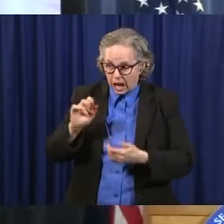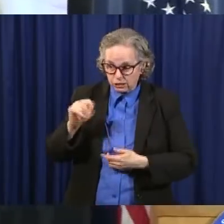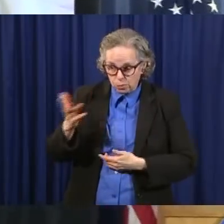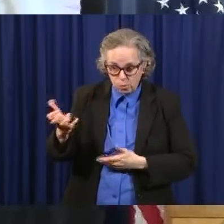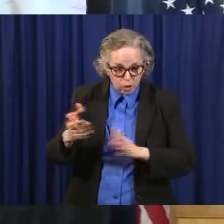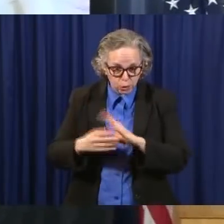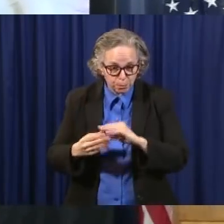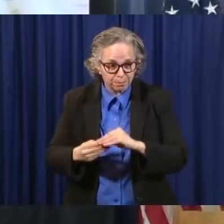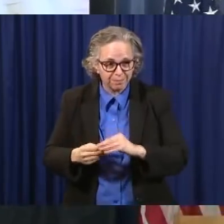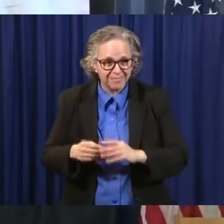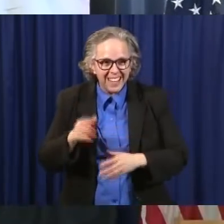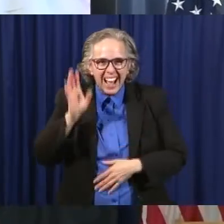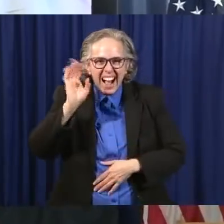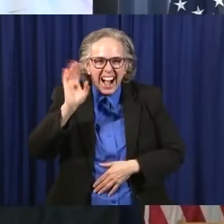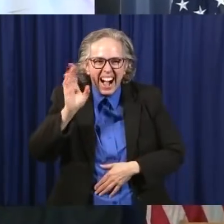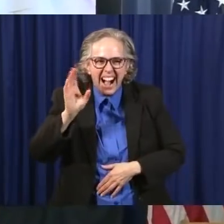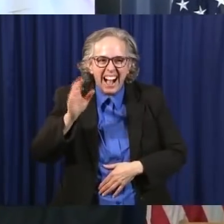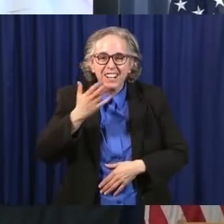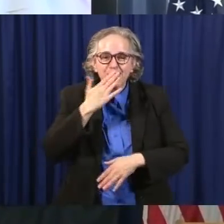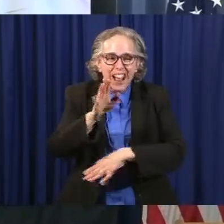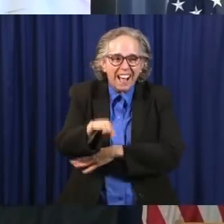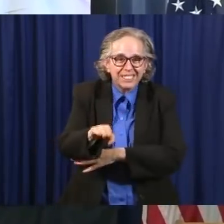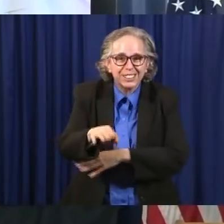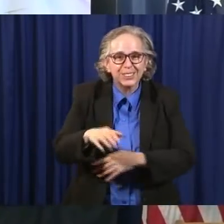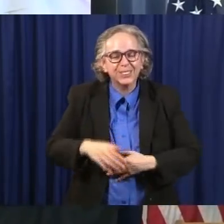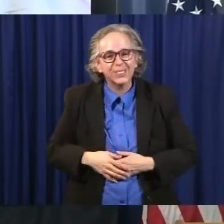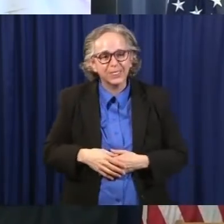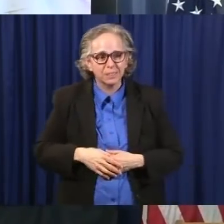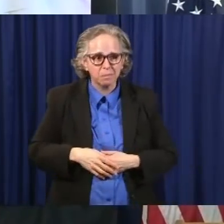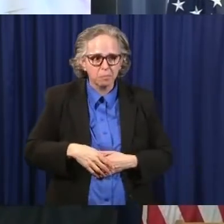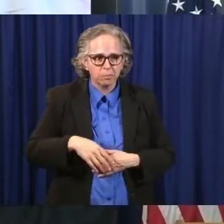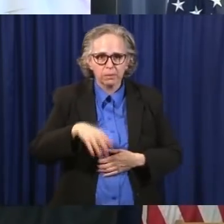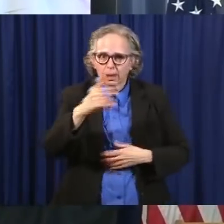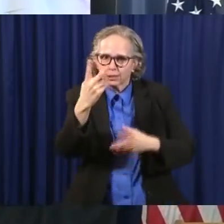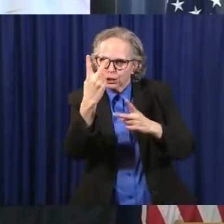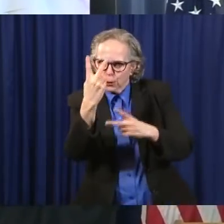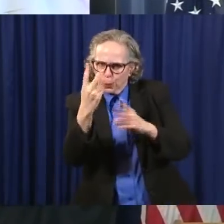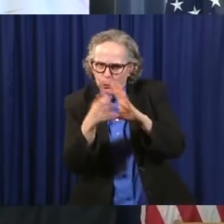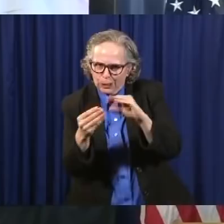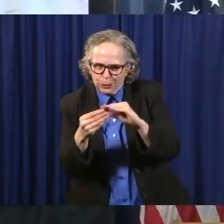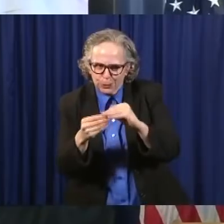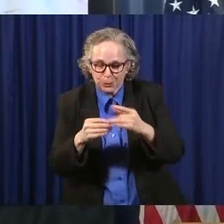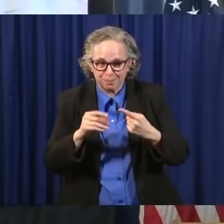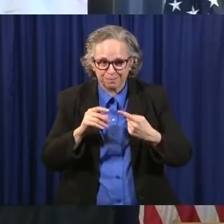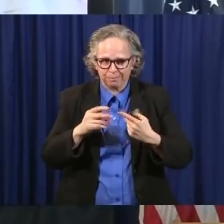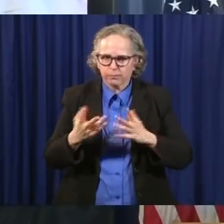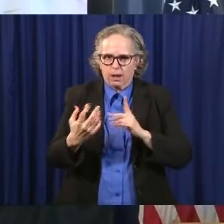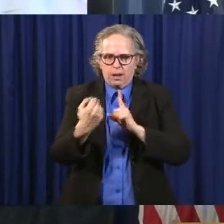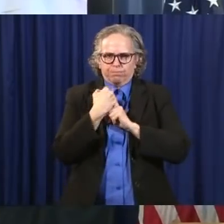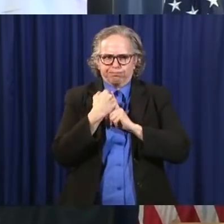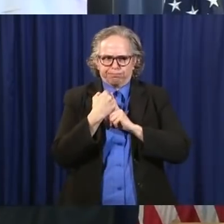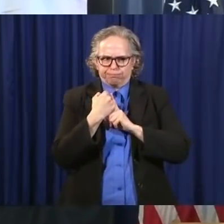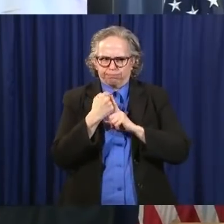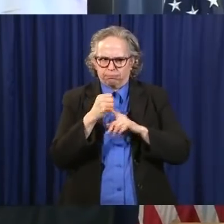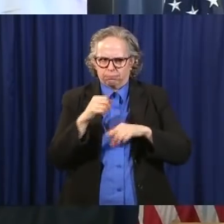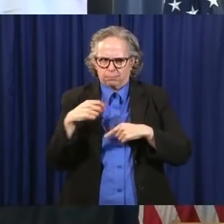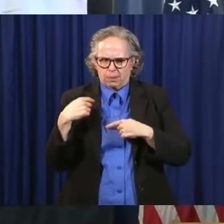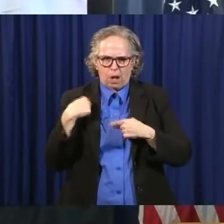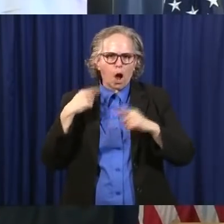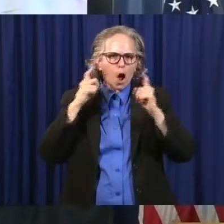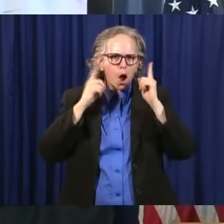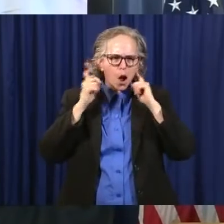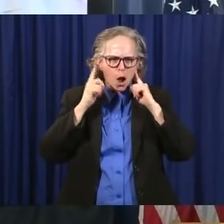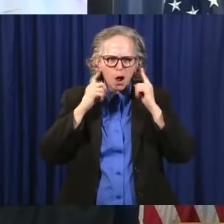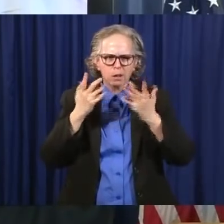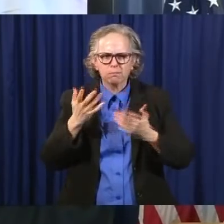good afternoon. Hi. I two things kind of strike me that I've been hearing, and since you also work in the ER,